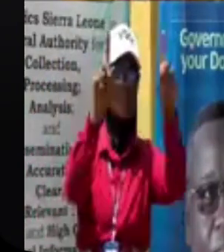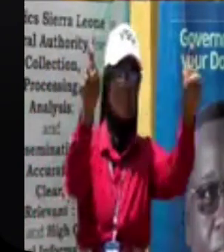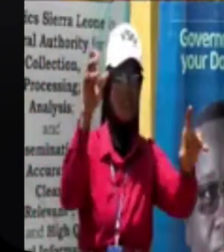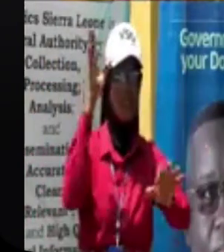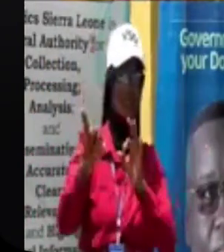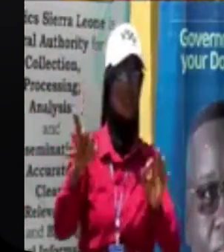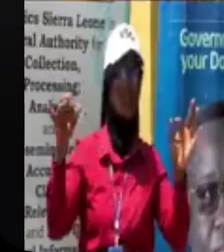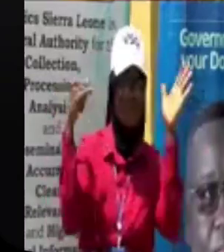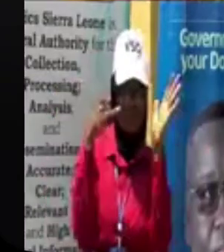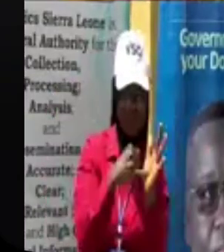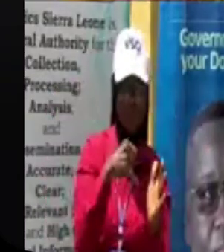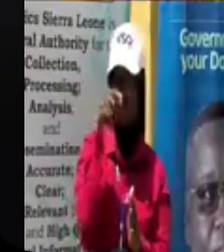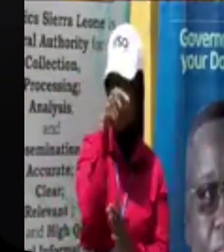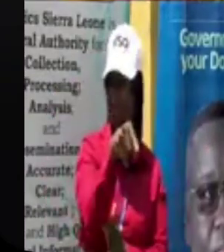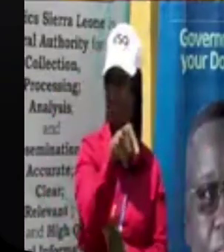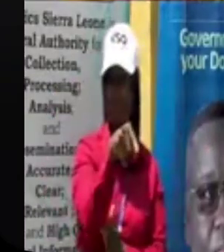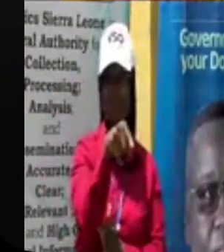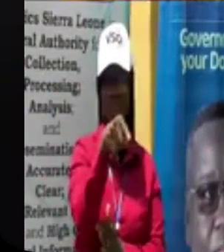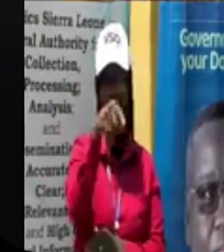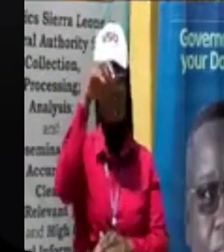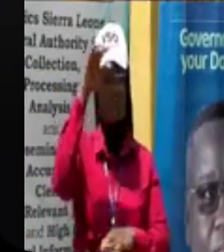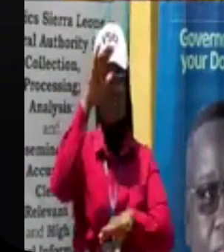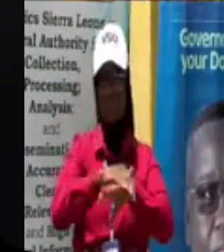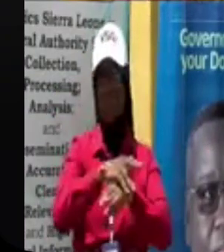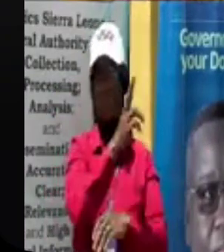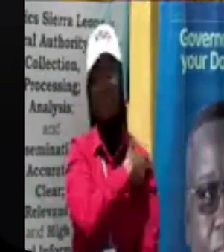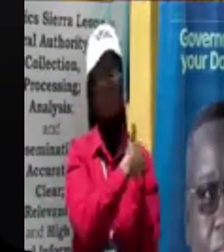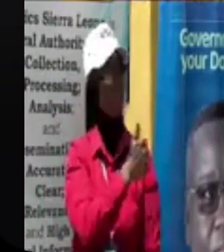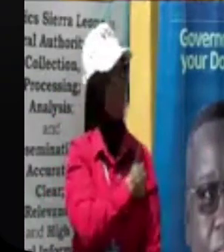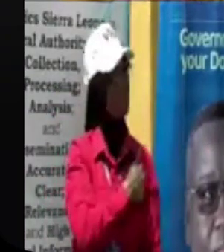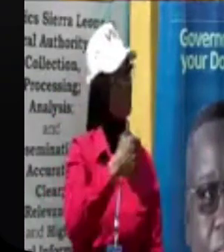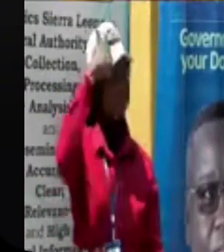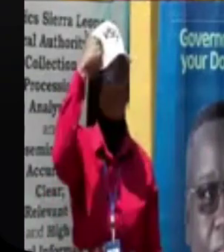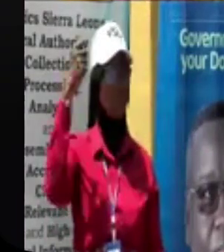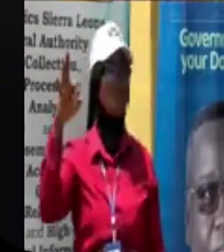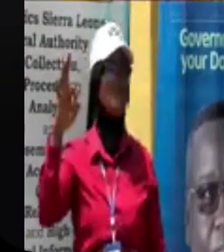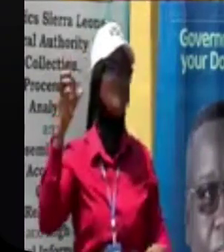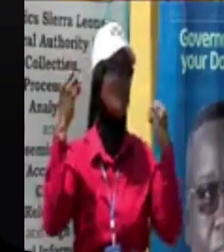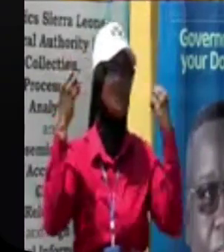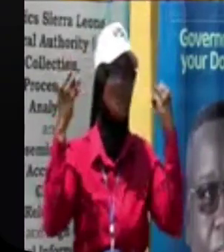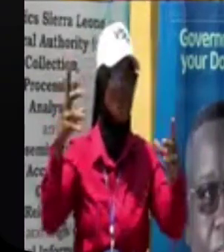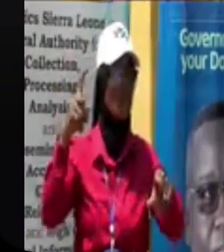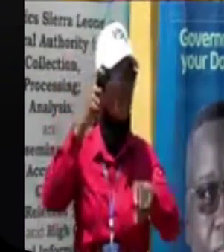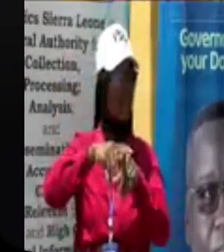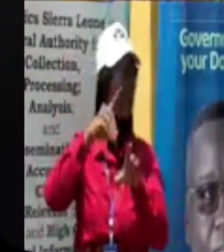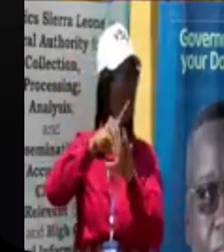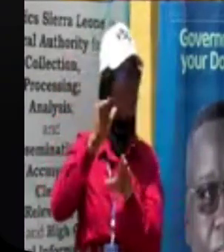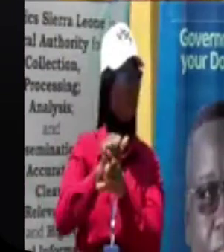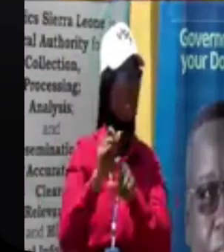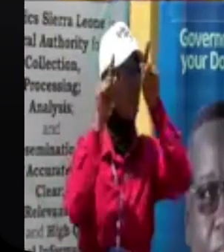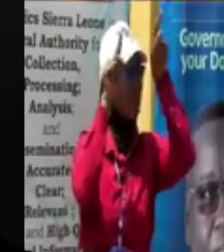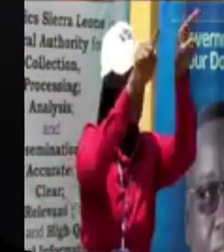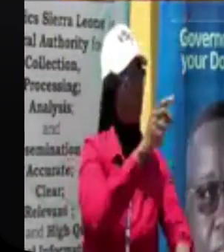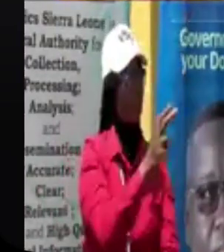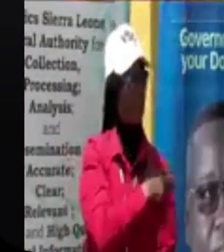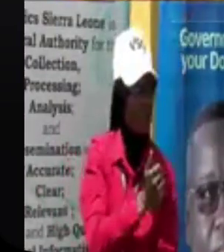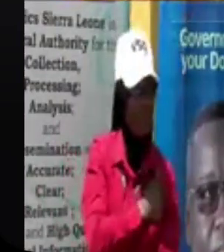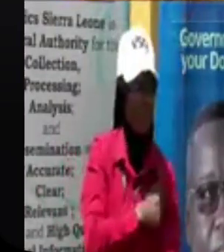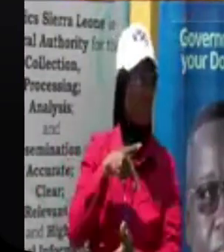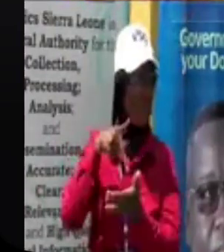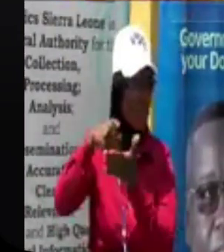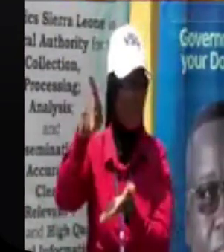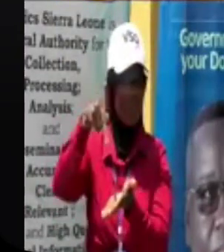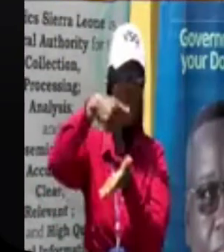is this visible in those hospitals? Because most of the time, one person with disability go to hospital, then they tell you you for